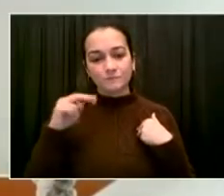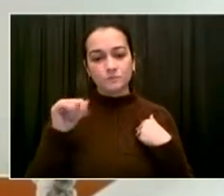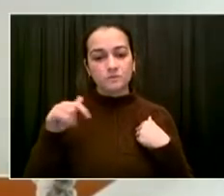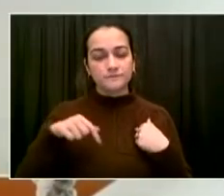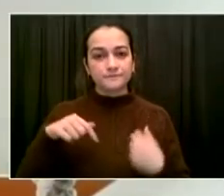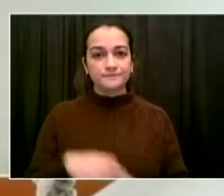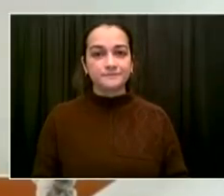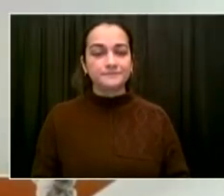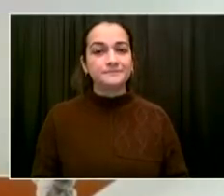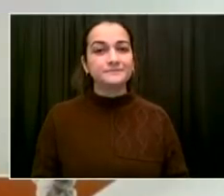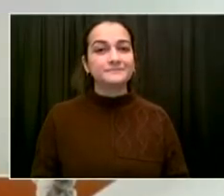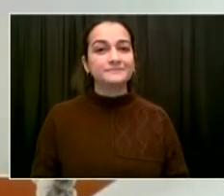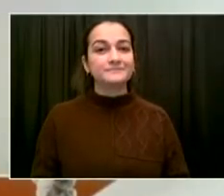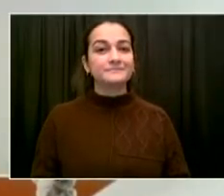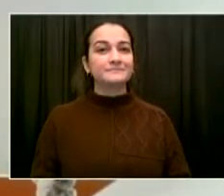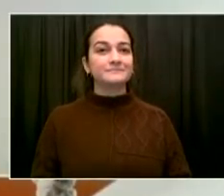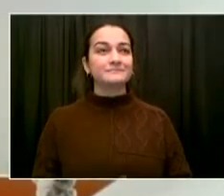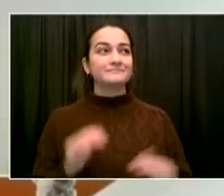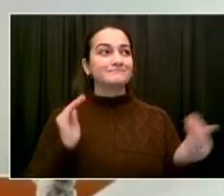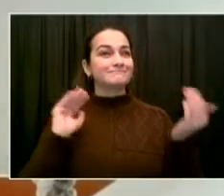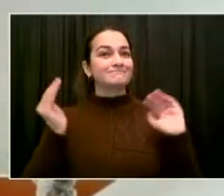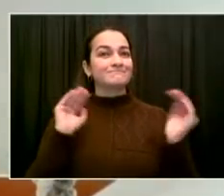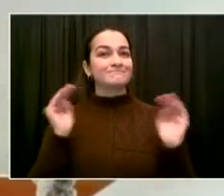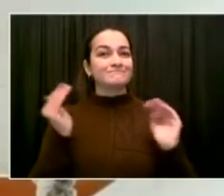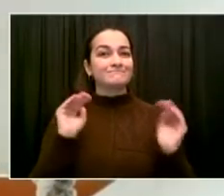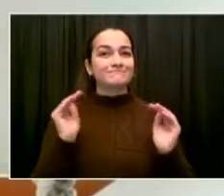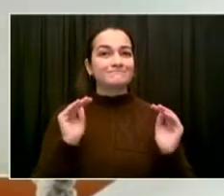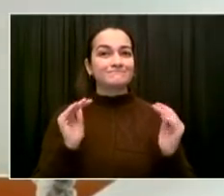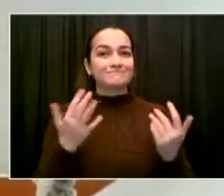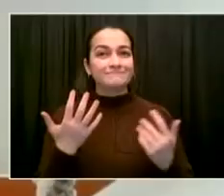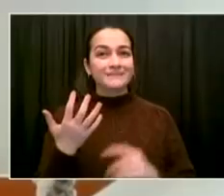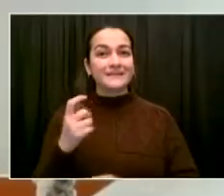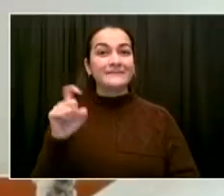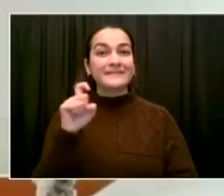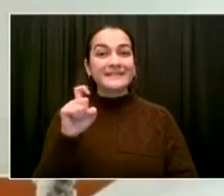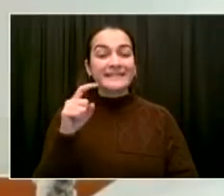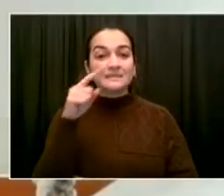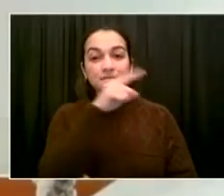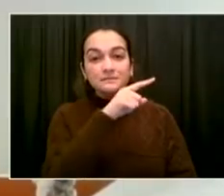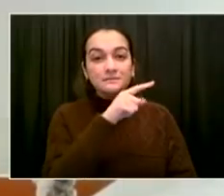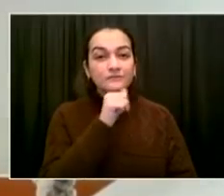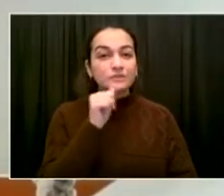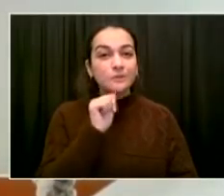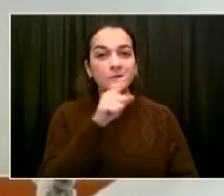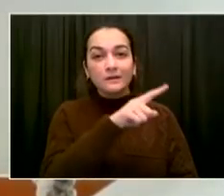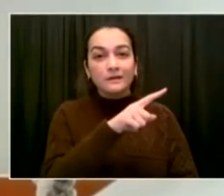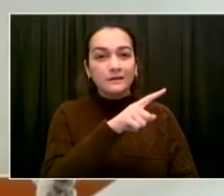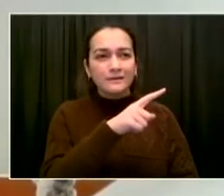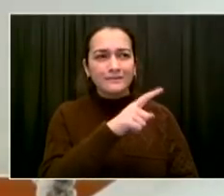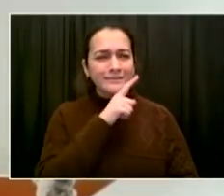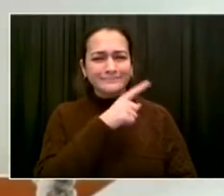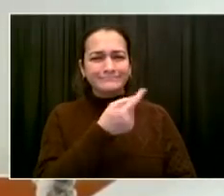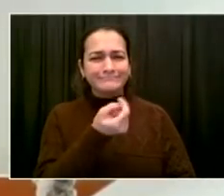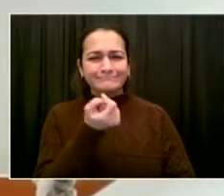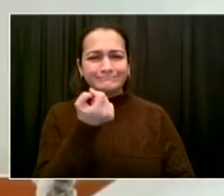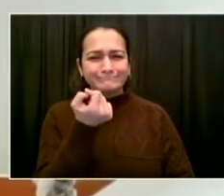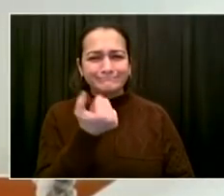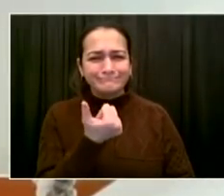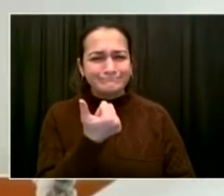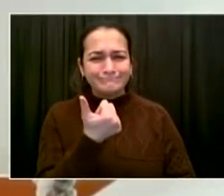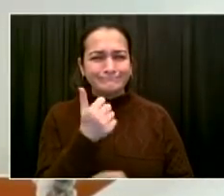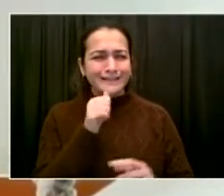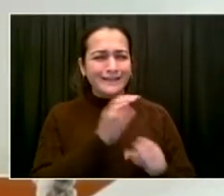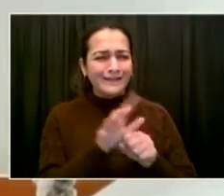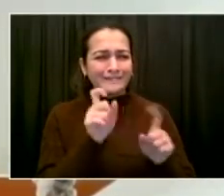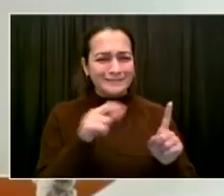we want to do more. And I think one of the ways that we do testing beyond just the numbers and beyond just an individual fixed building is we want to bring